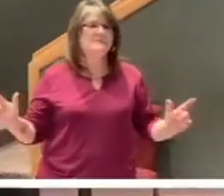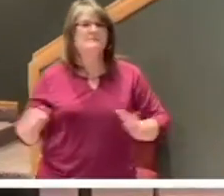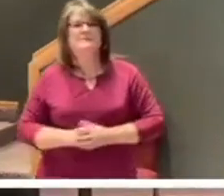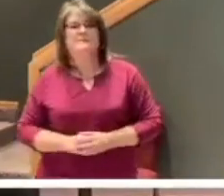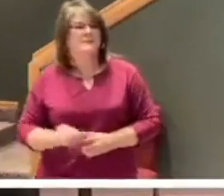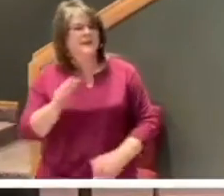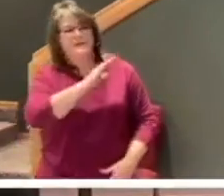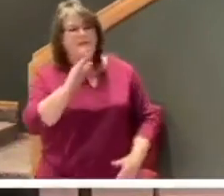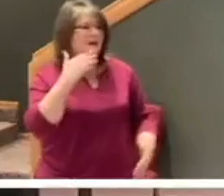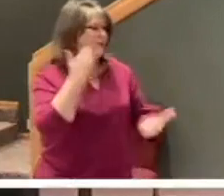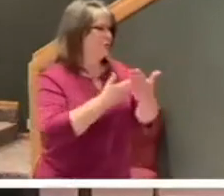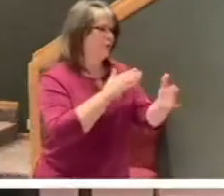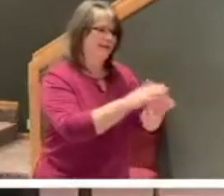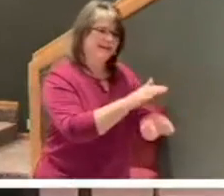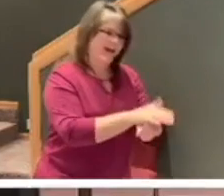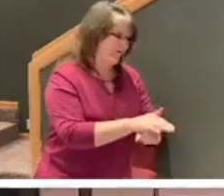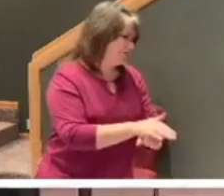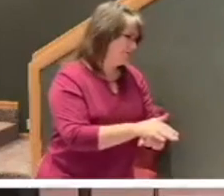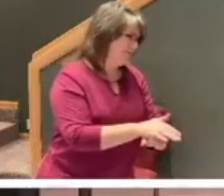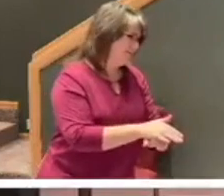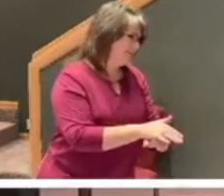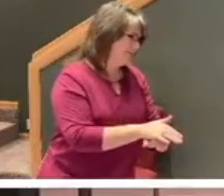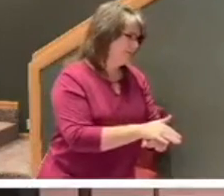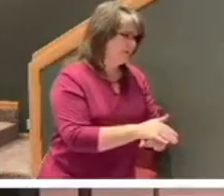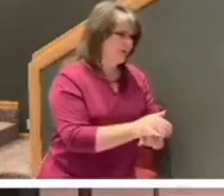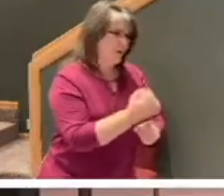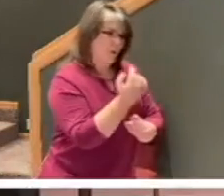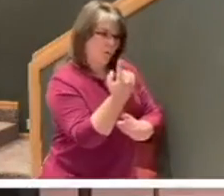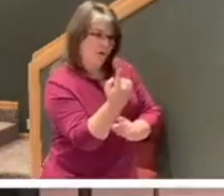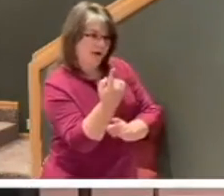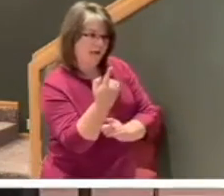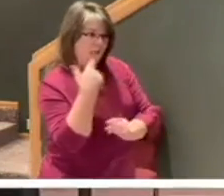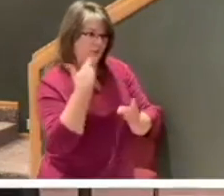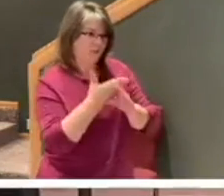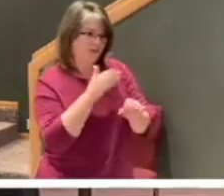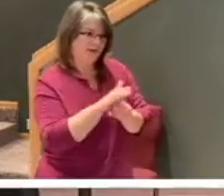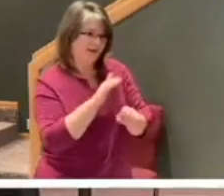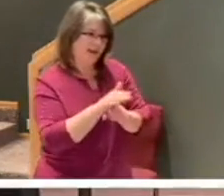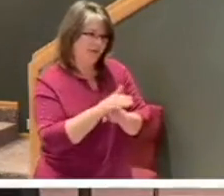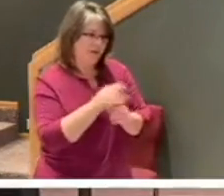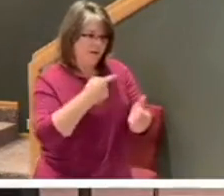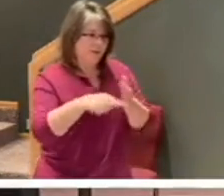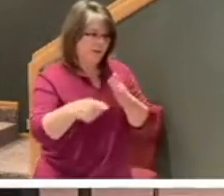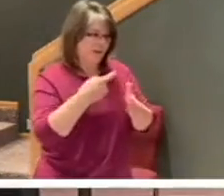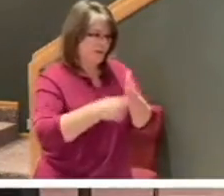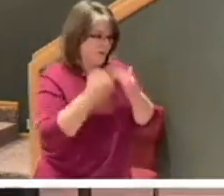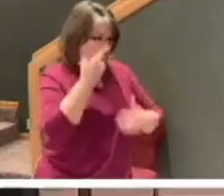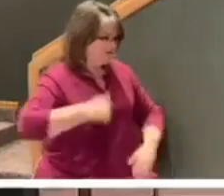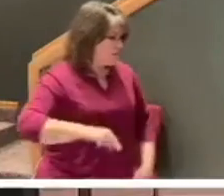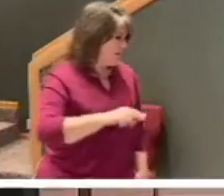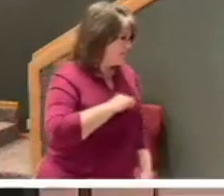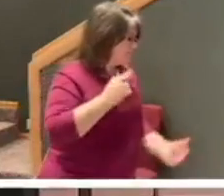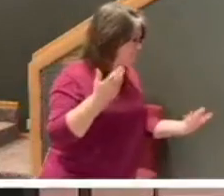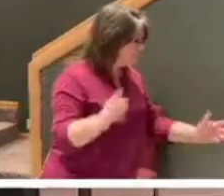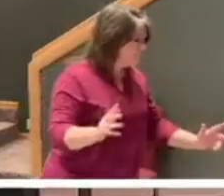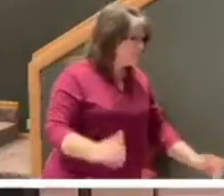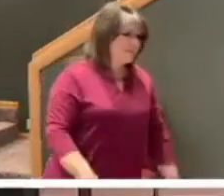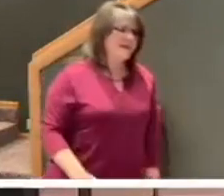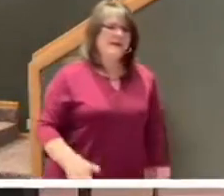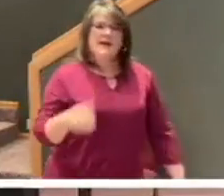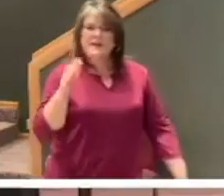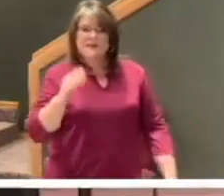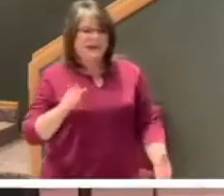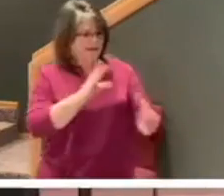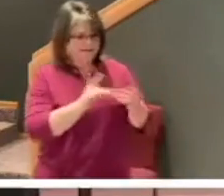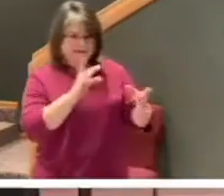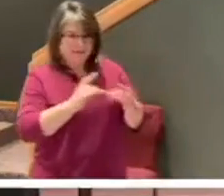You'll never be good enough. There's only one who's good enough, and He paid the price for us. That's the whole